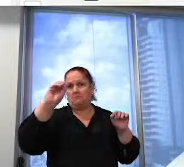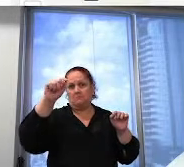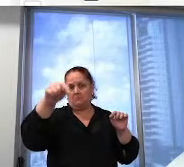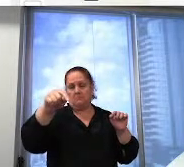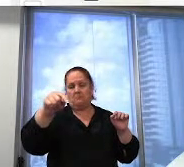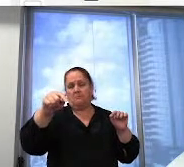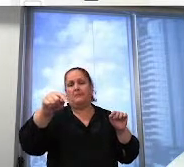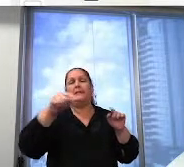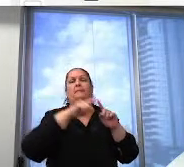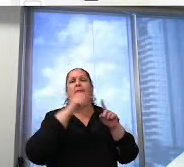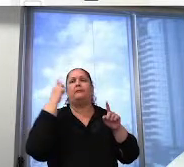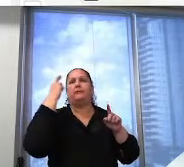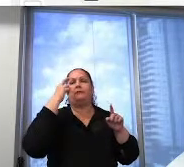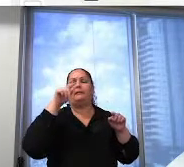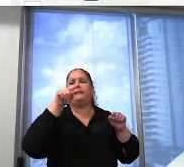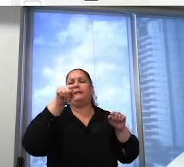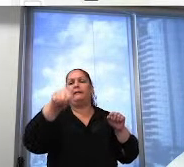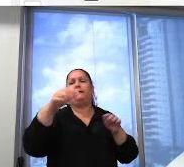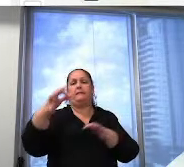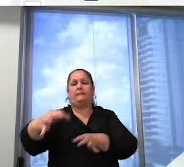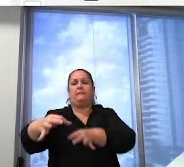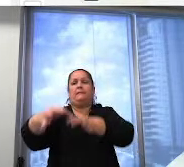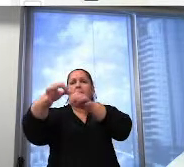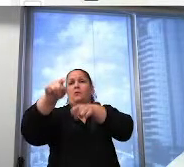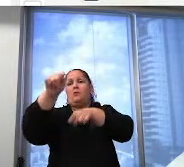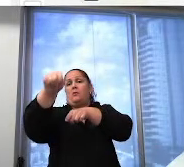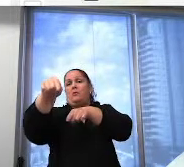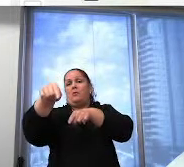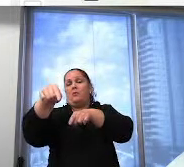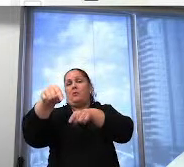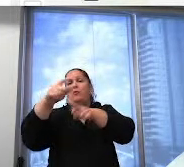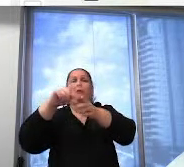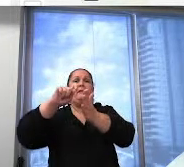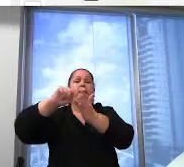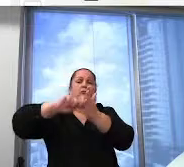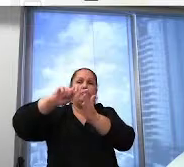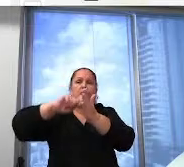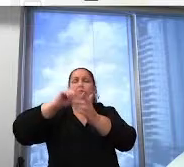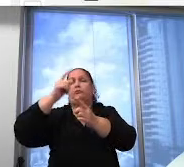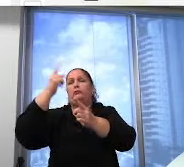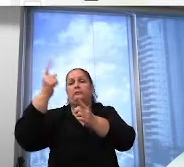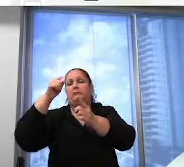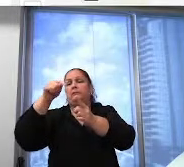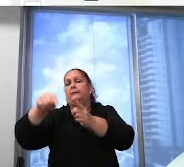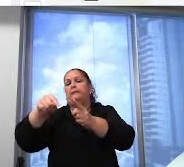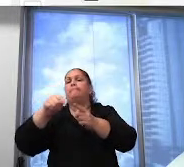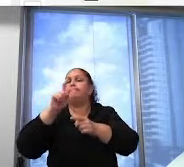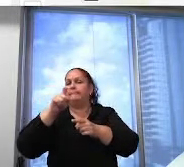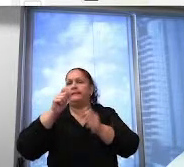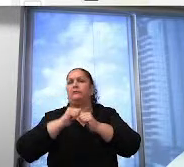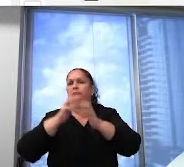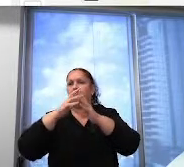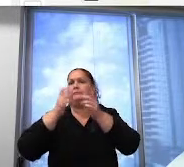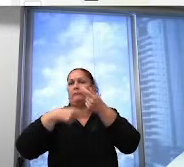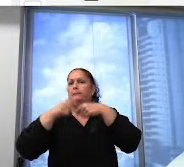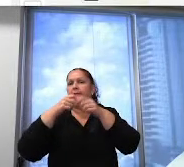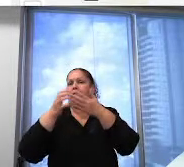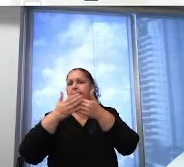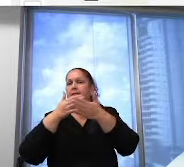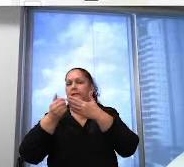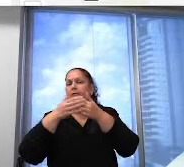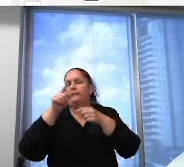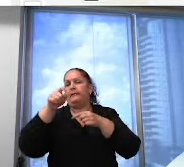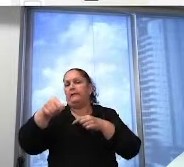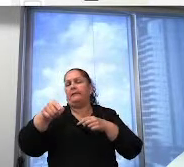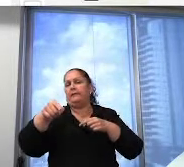by Maria, but yet we realize that the conditions of those poles or that condition of that switch or the interplay actually needs to be